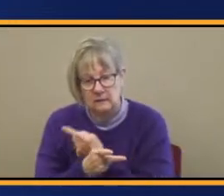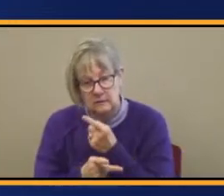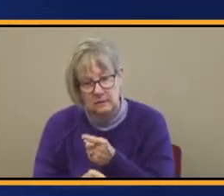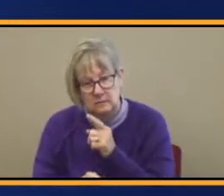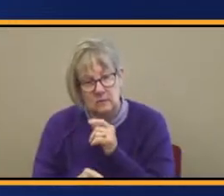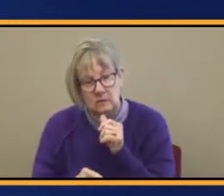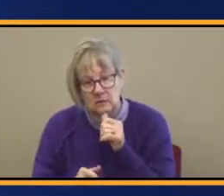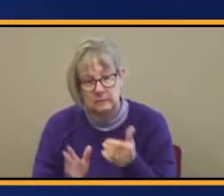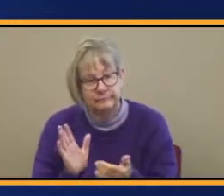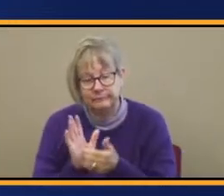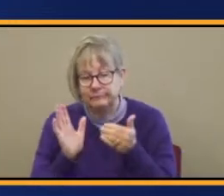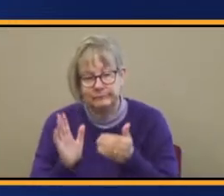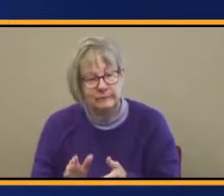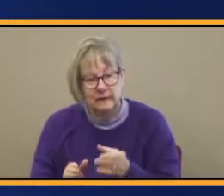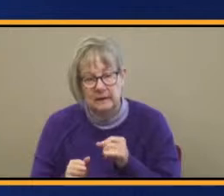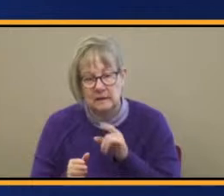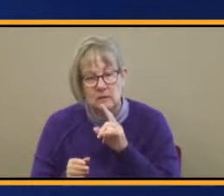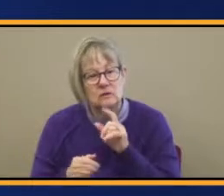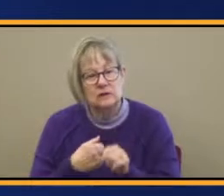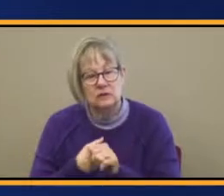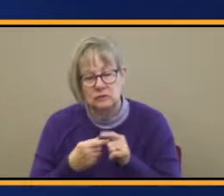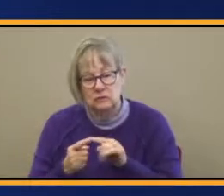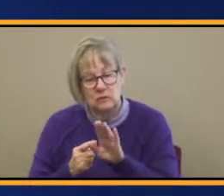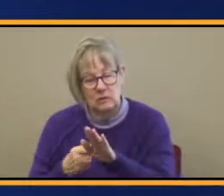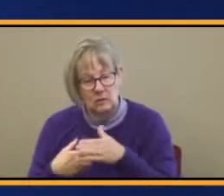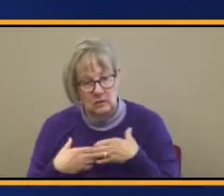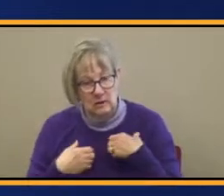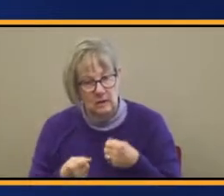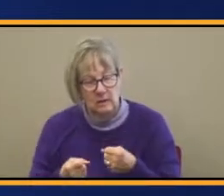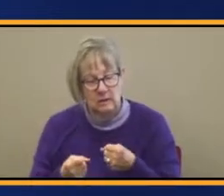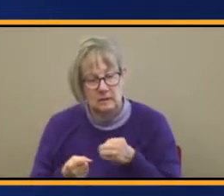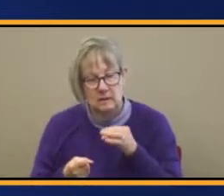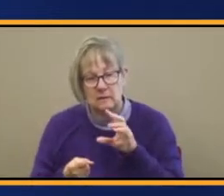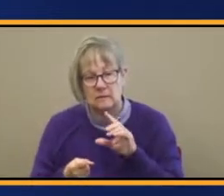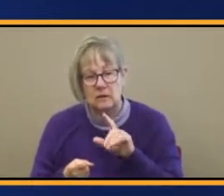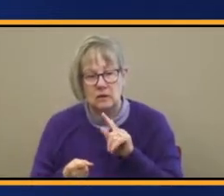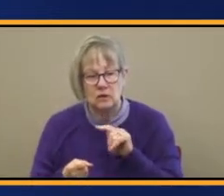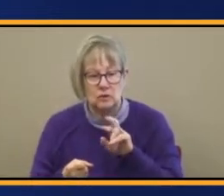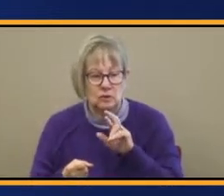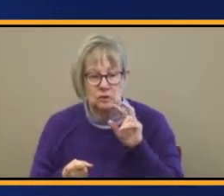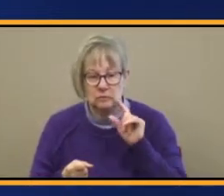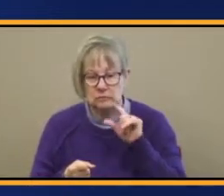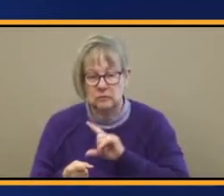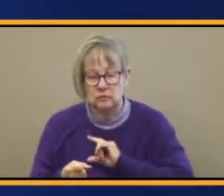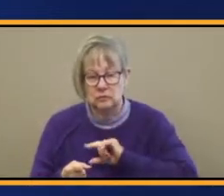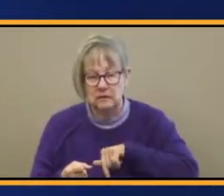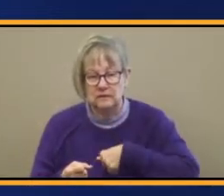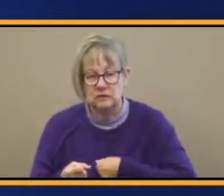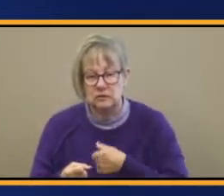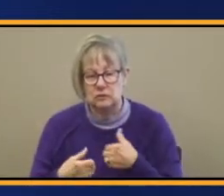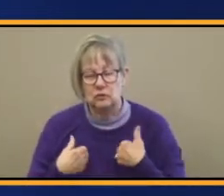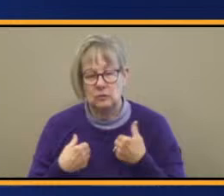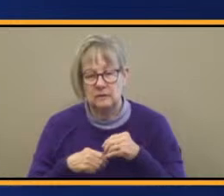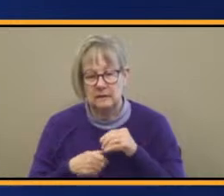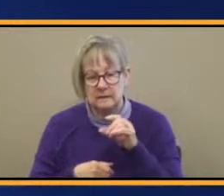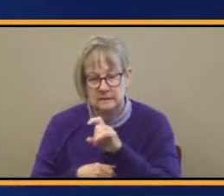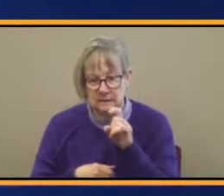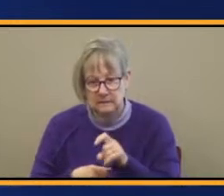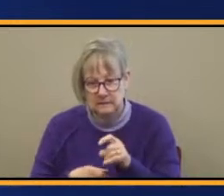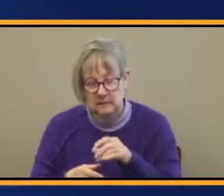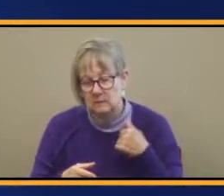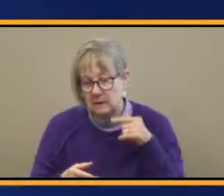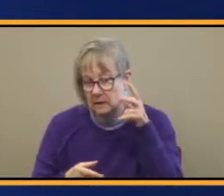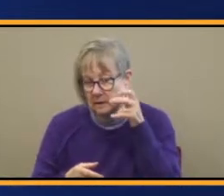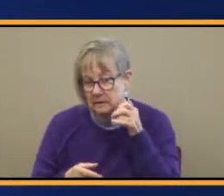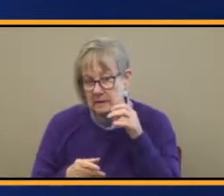These actions are clearly dangerous to the health of transgender youth in Texas. At HHS, we listen to medical experts